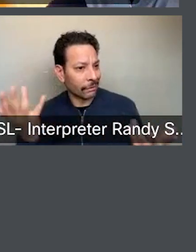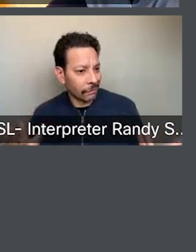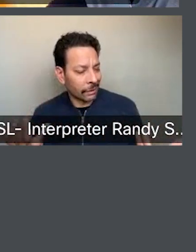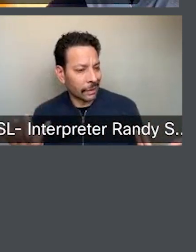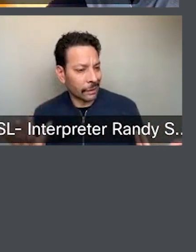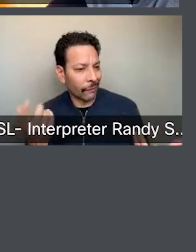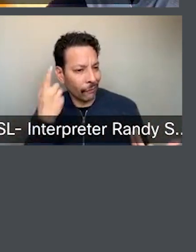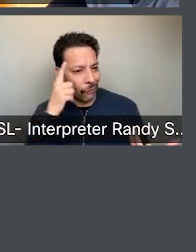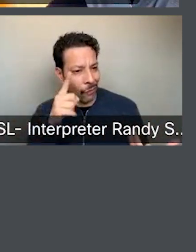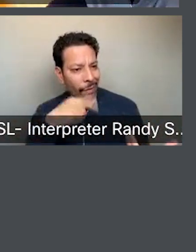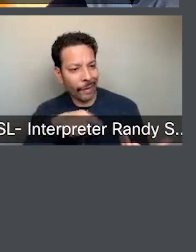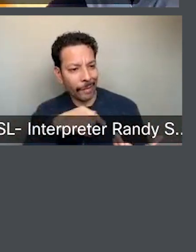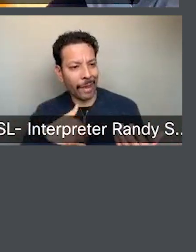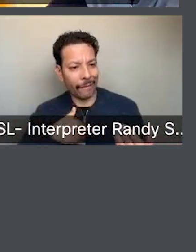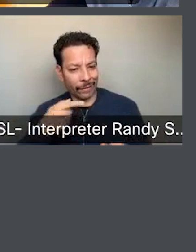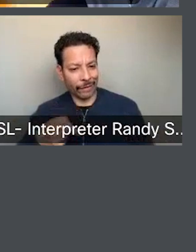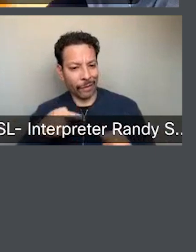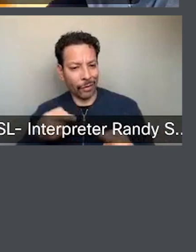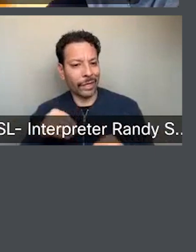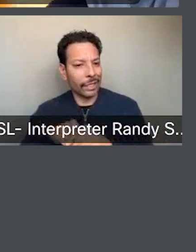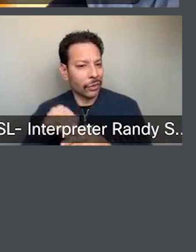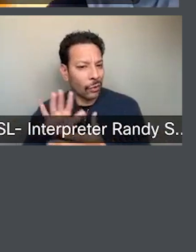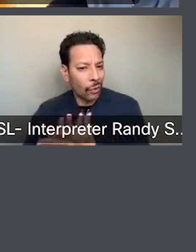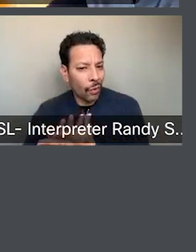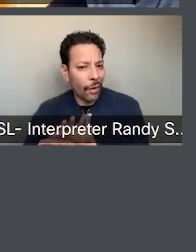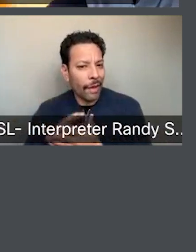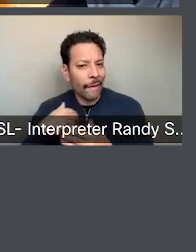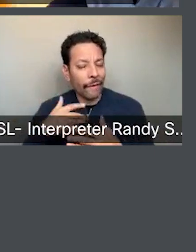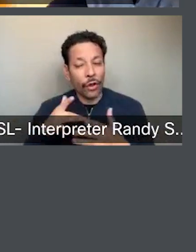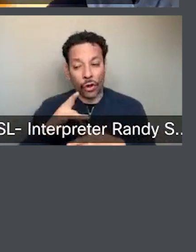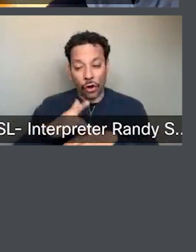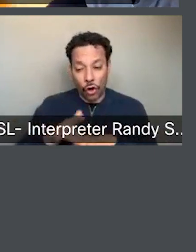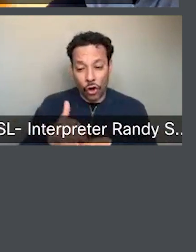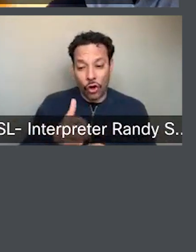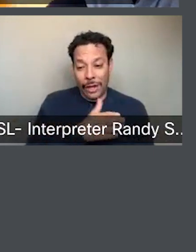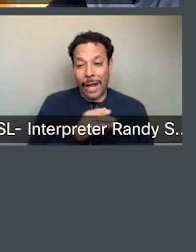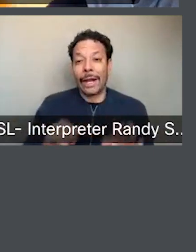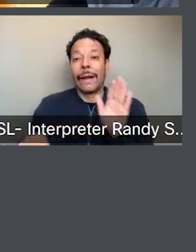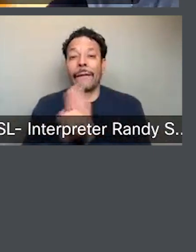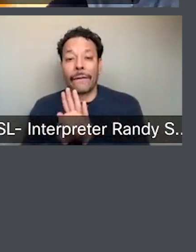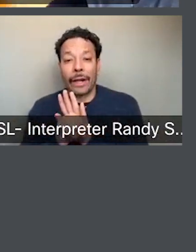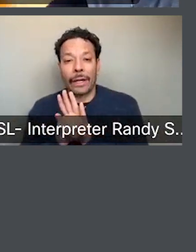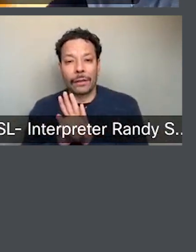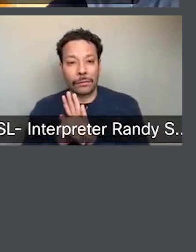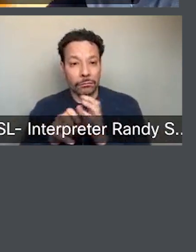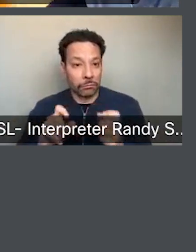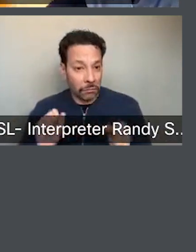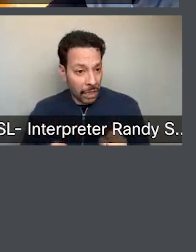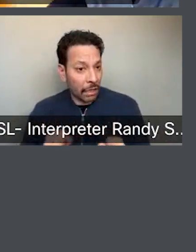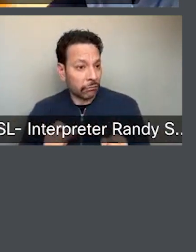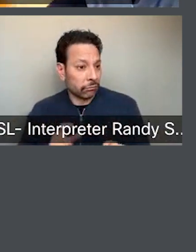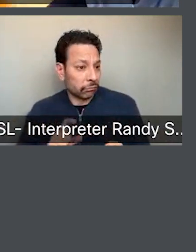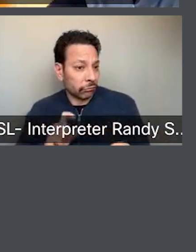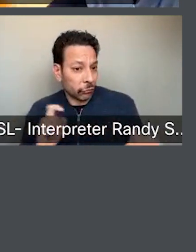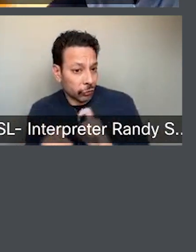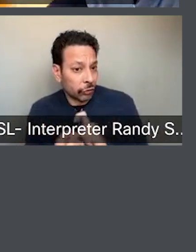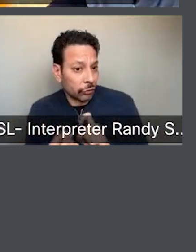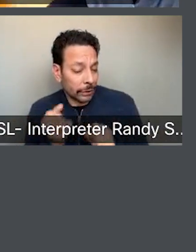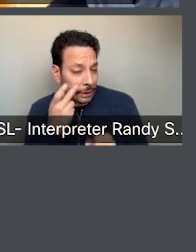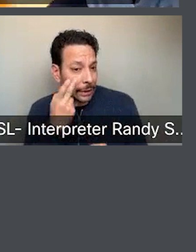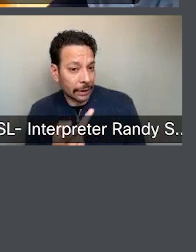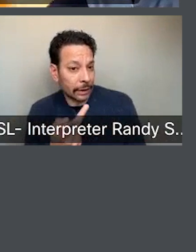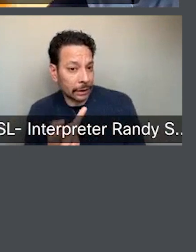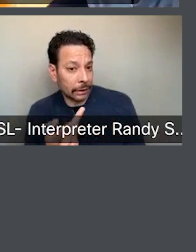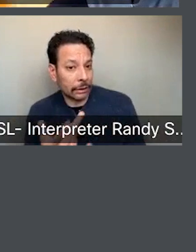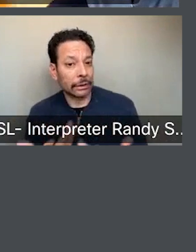reasons for them having difficulty in school? Would earlier identification make a difference? So this is what we found